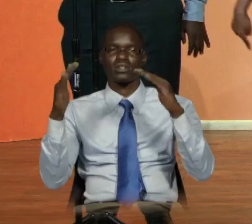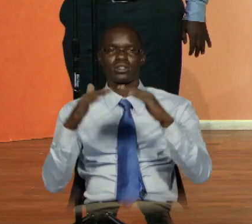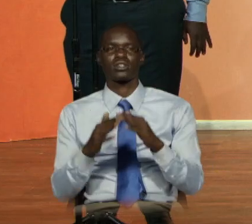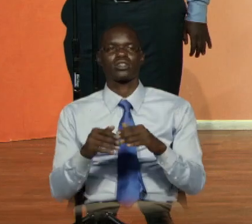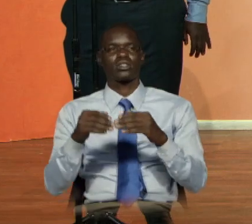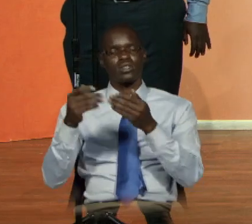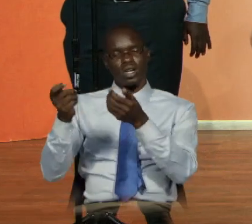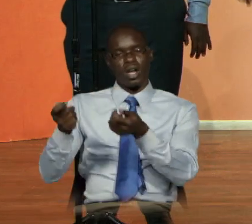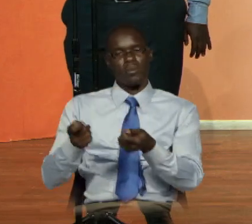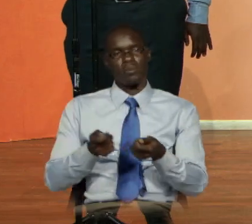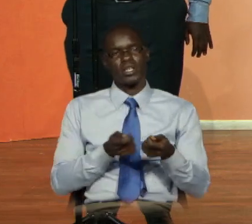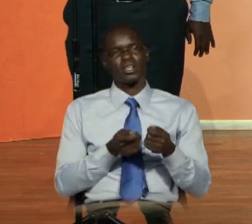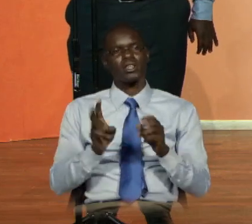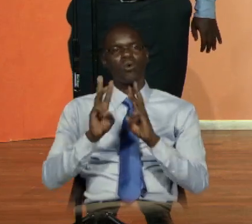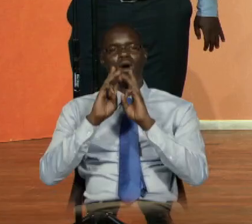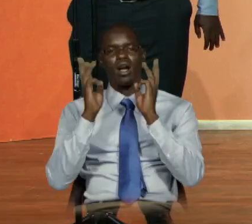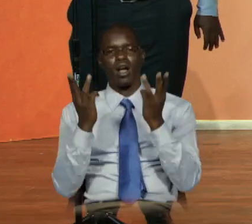Going afar upon the mountain,